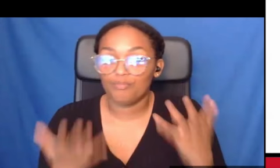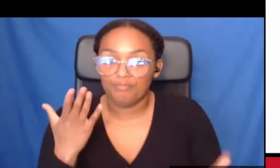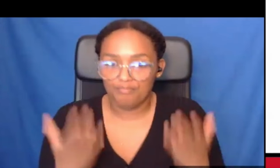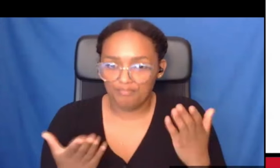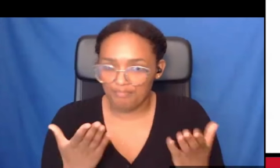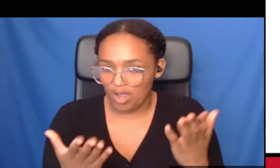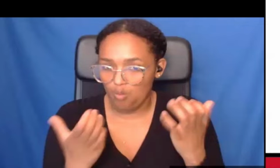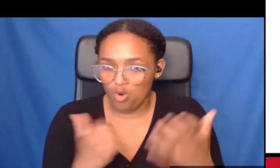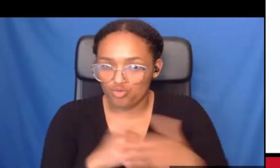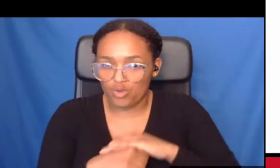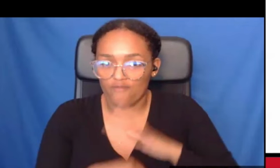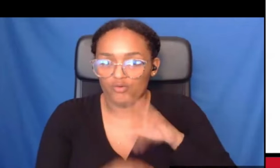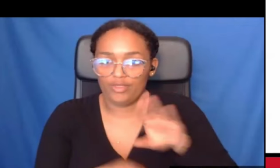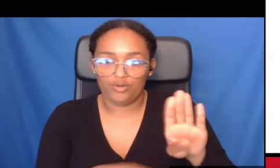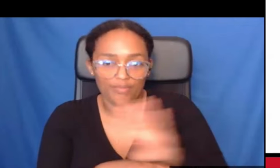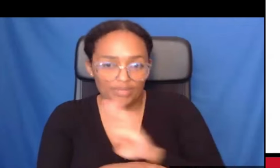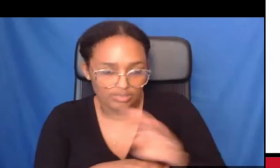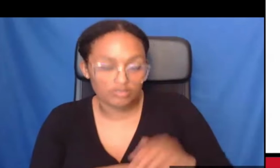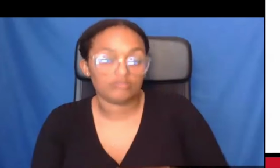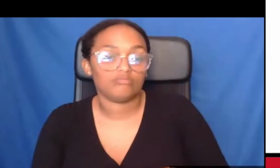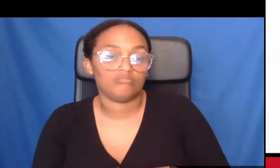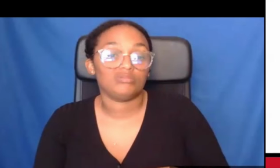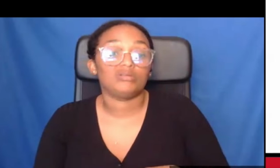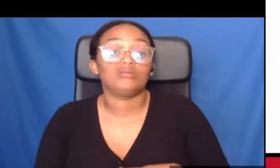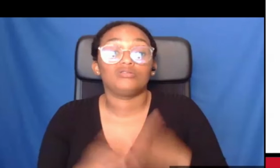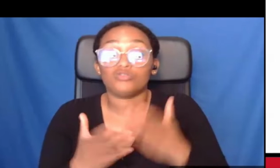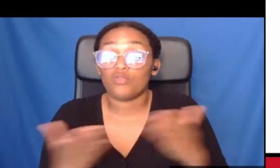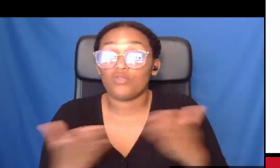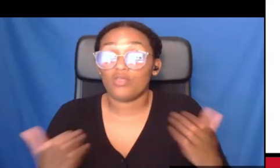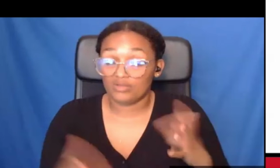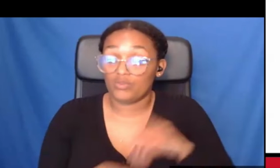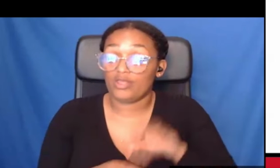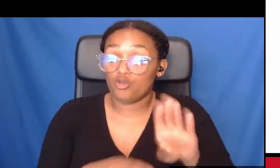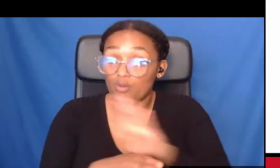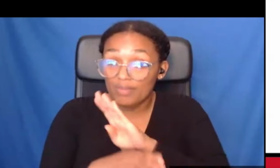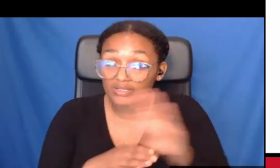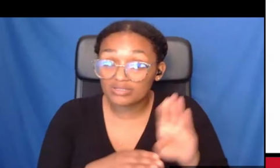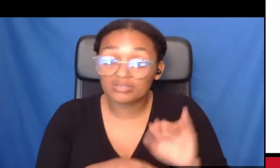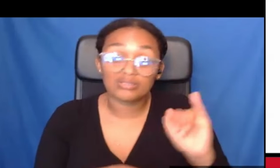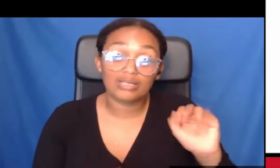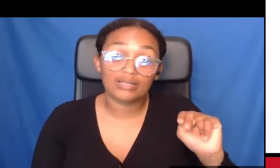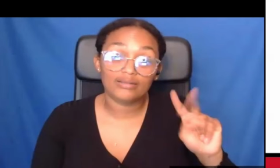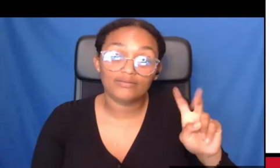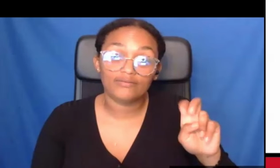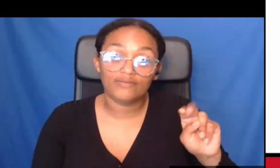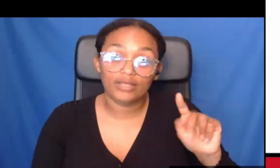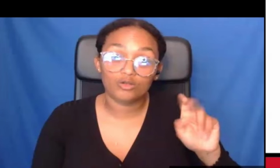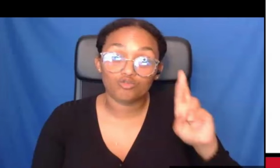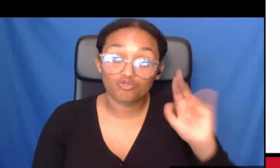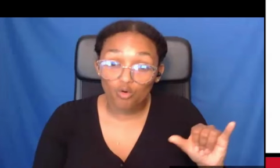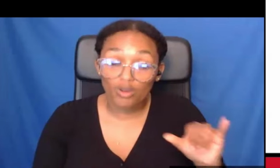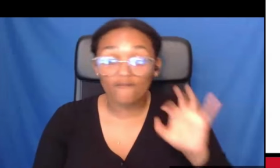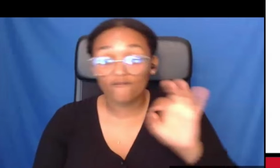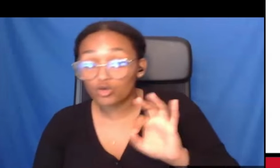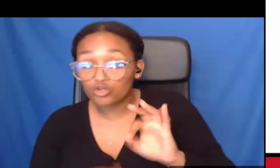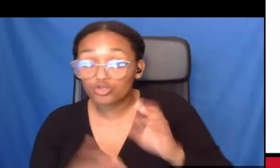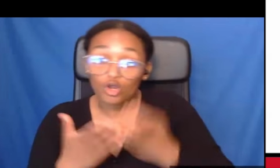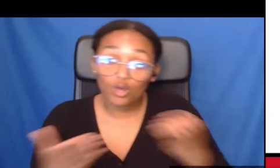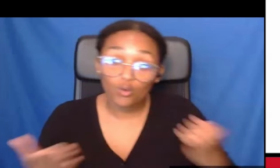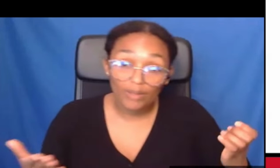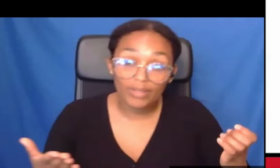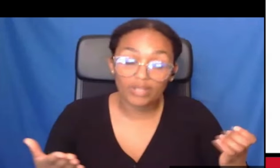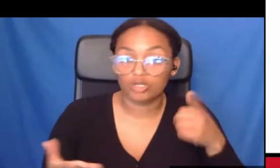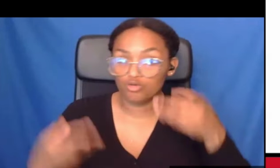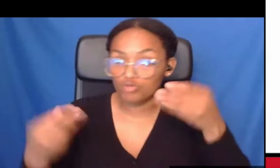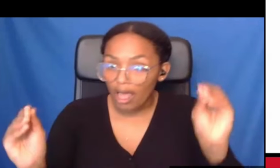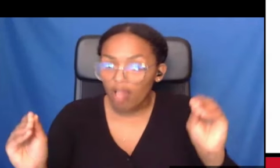as we said, the building, your inventory. If your business has inventory, furniture, equipment, it's kind of obvious,